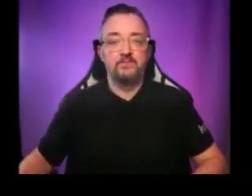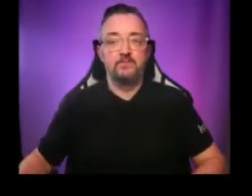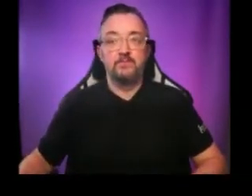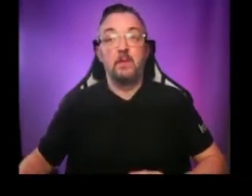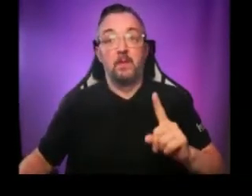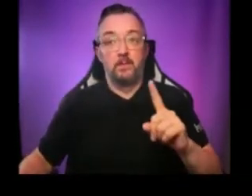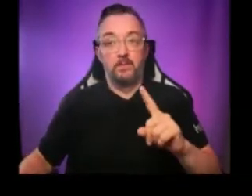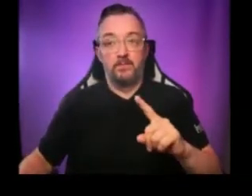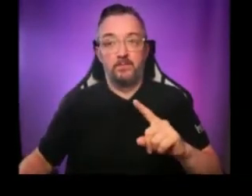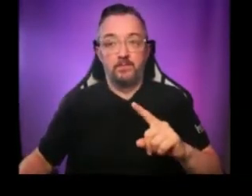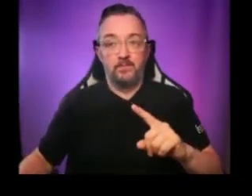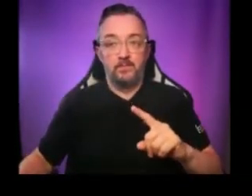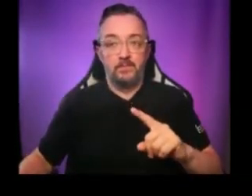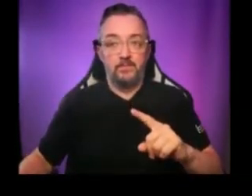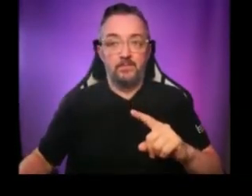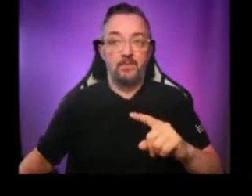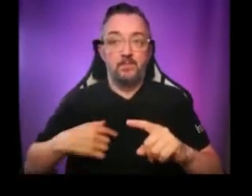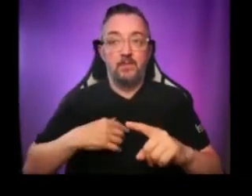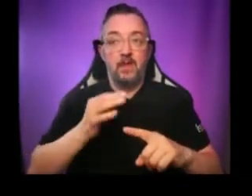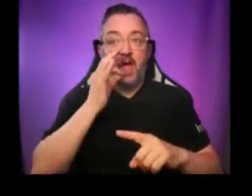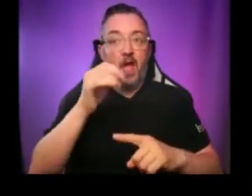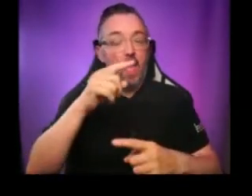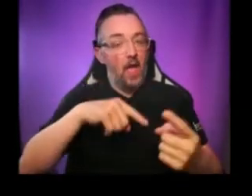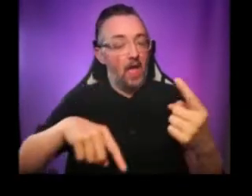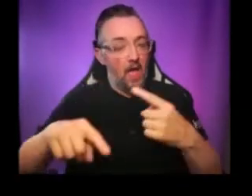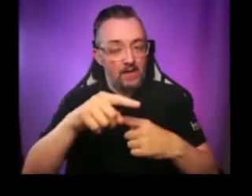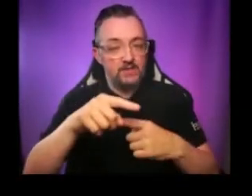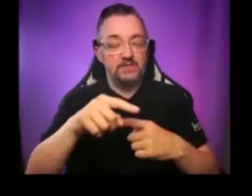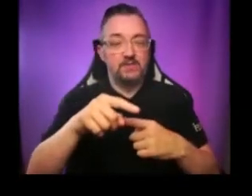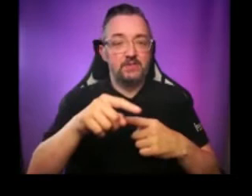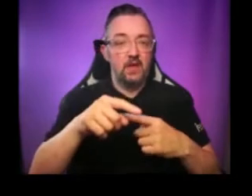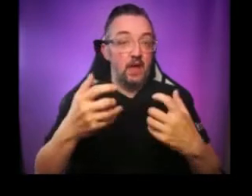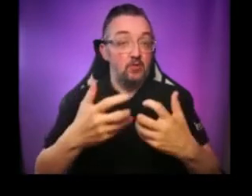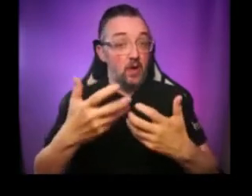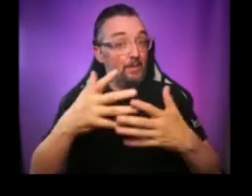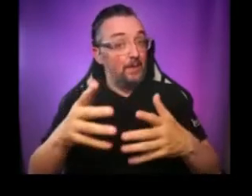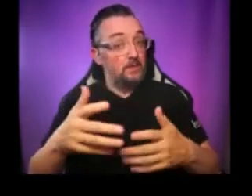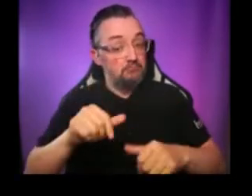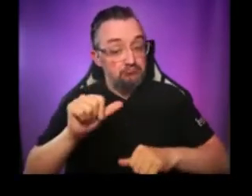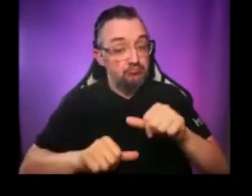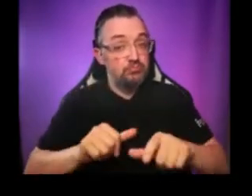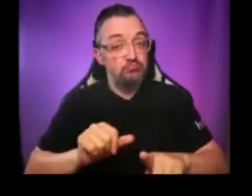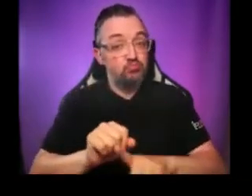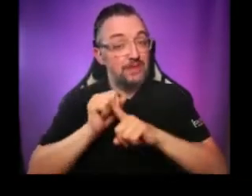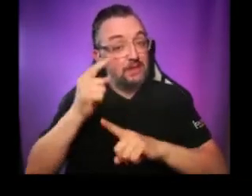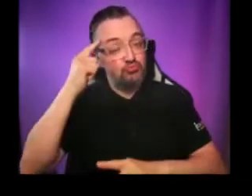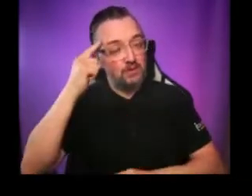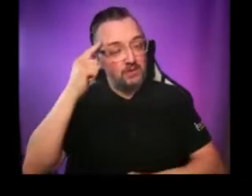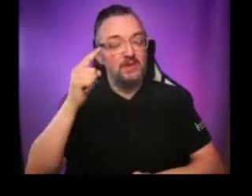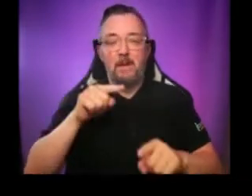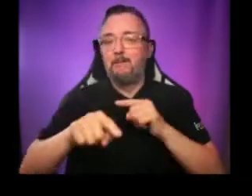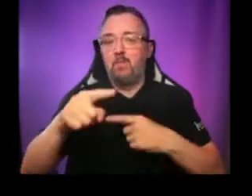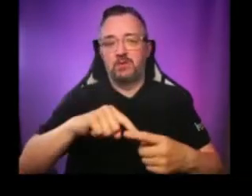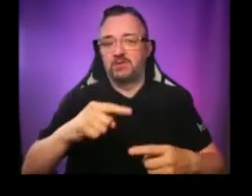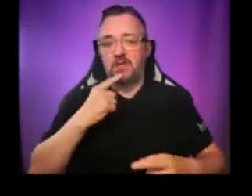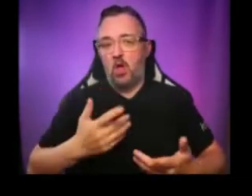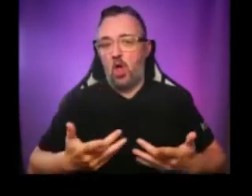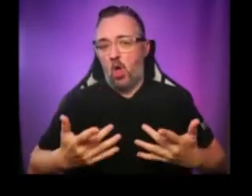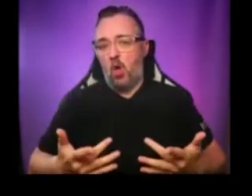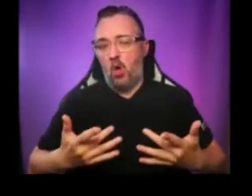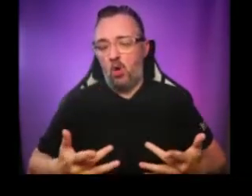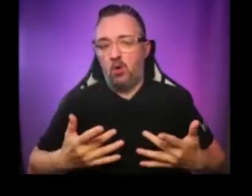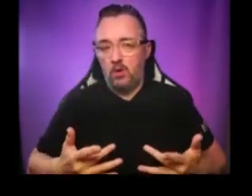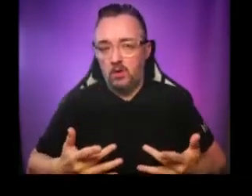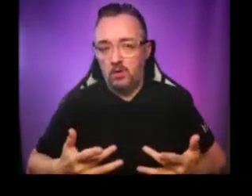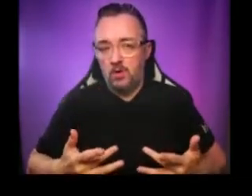However, when we asked people if they had already taken steps to protect their brain, the majority felt that they either hadn't taken any steps